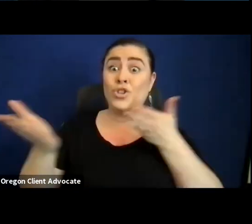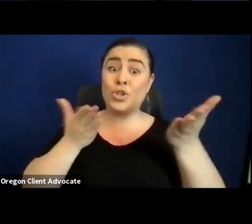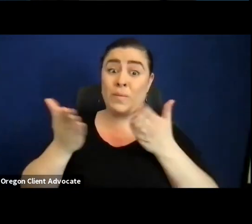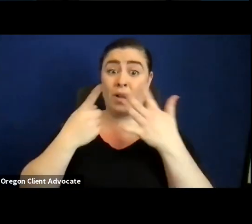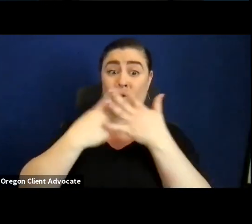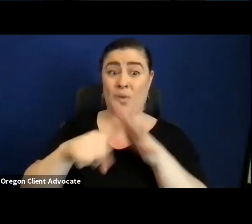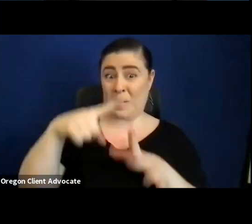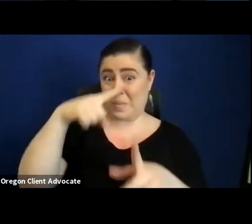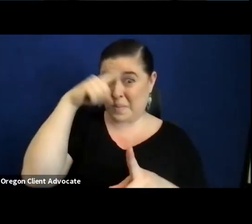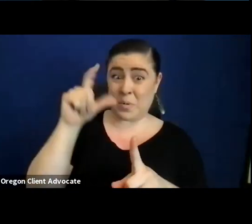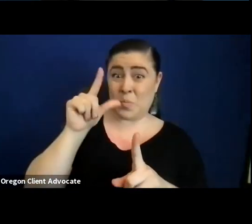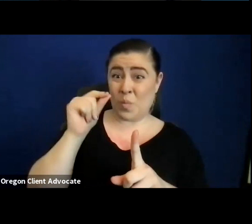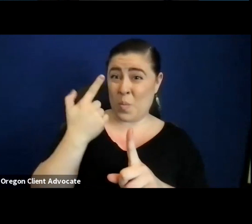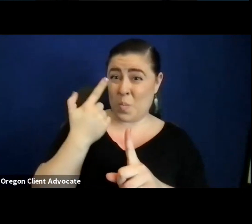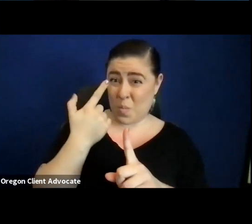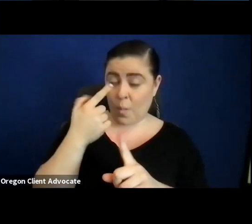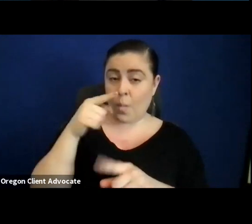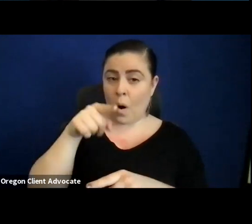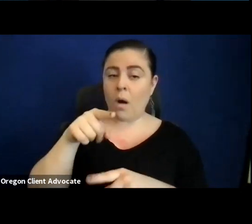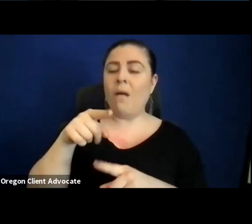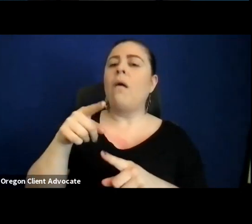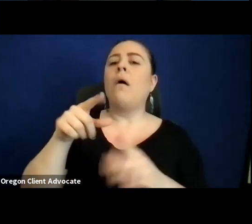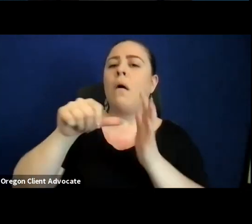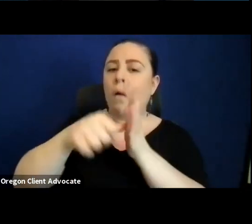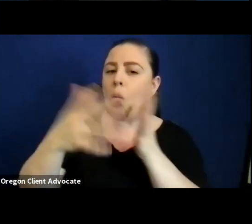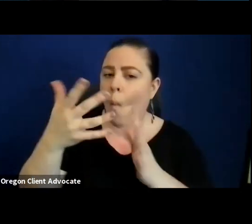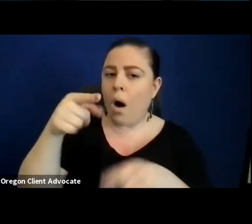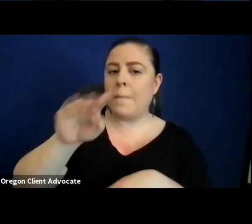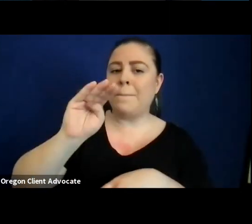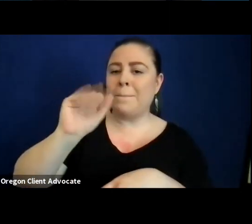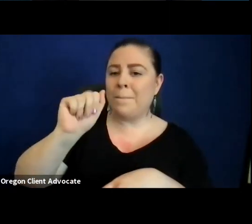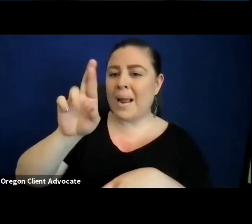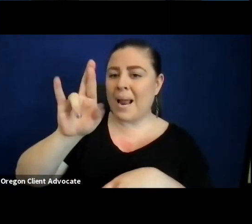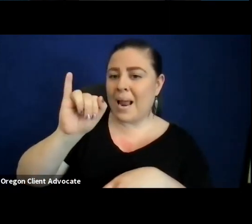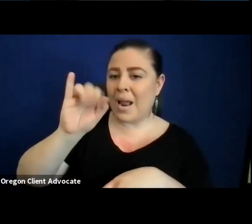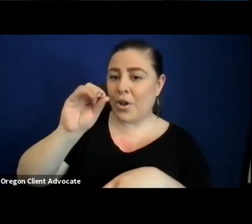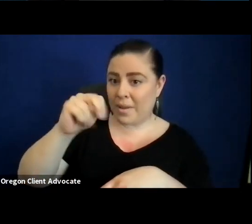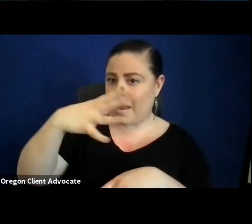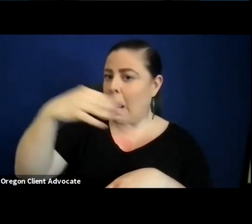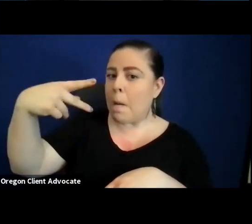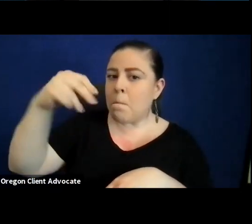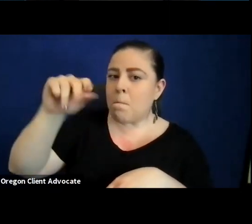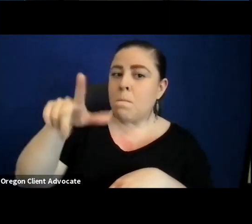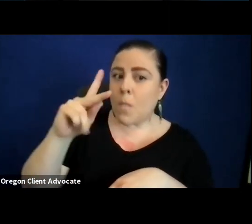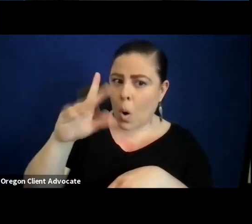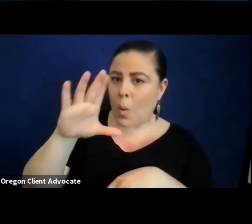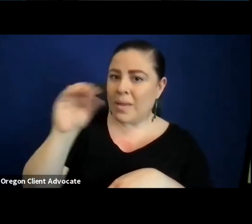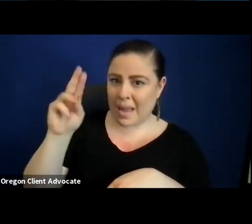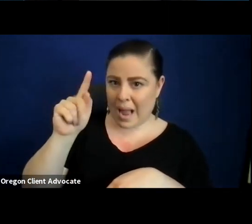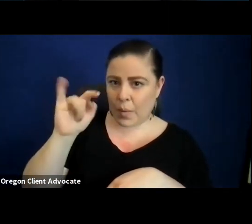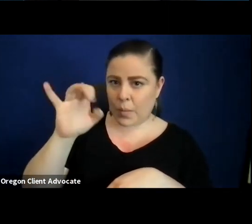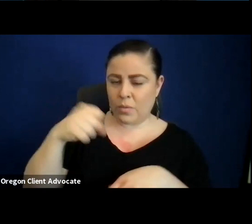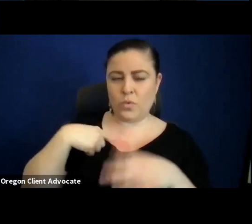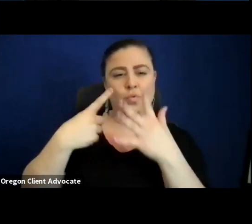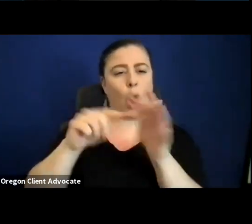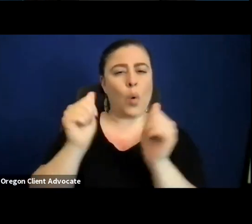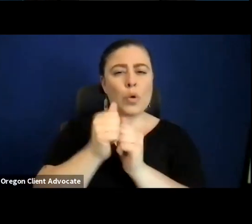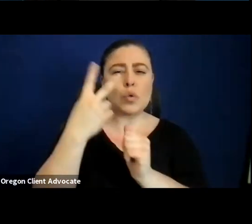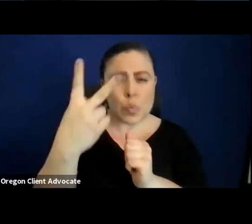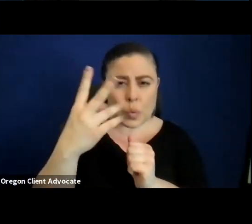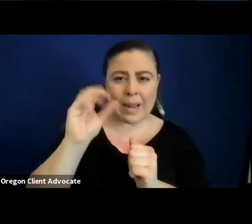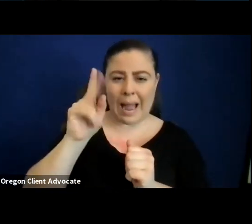Now, this says the service will be available starting the summer of 2021 and emphasizing in Marion and